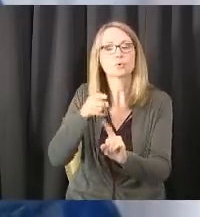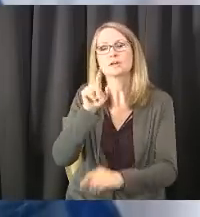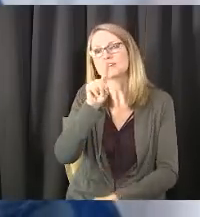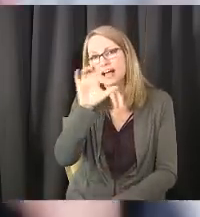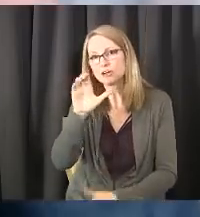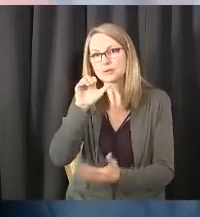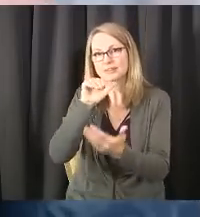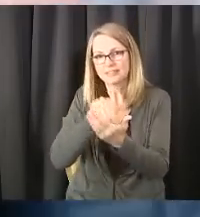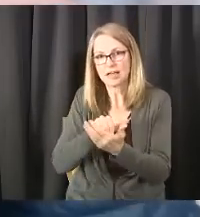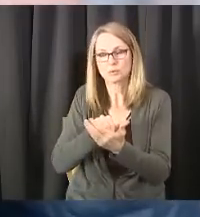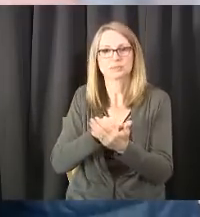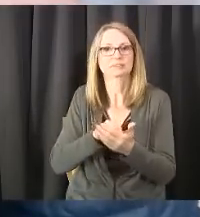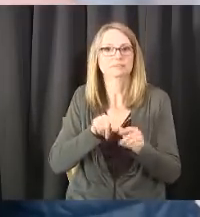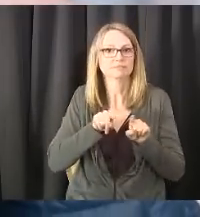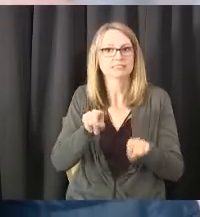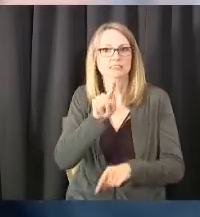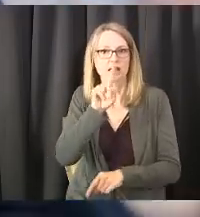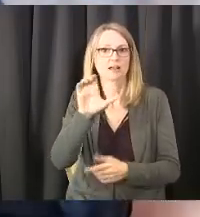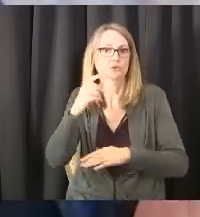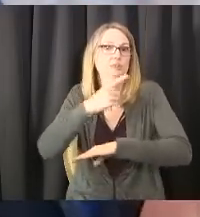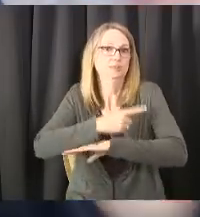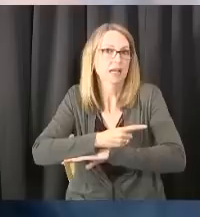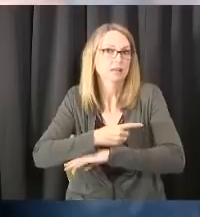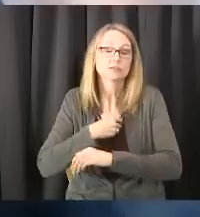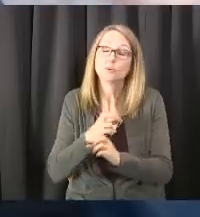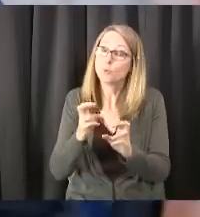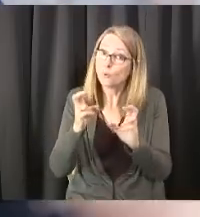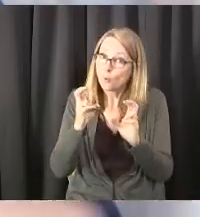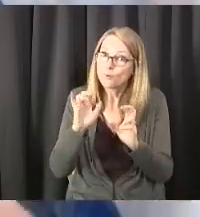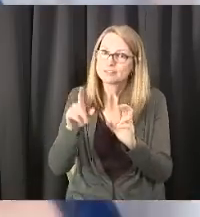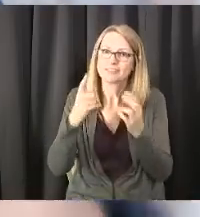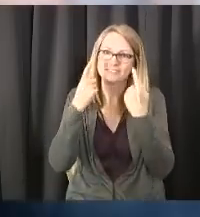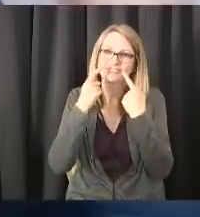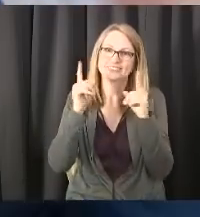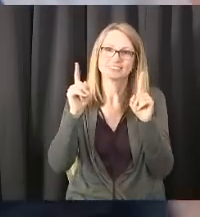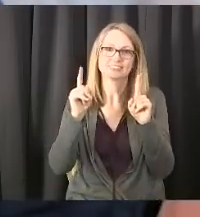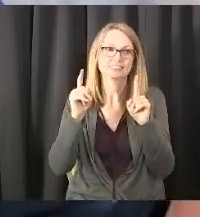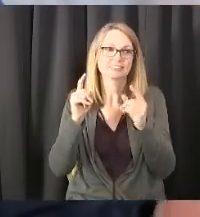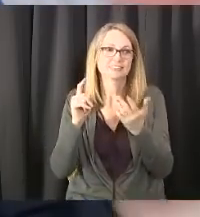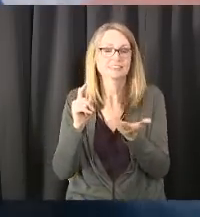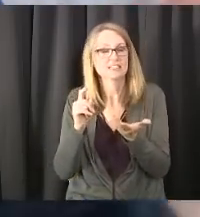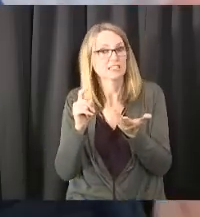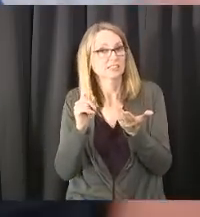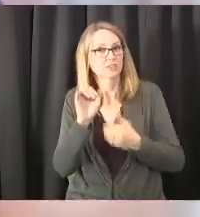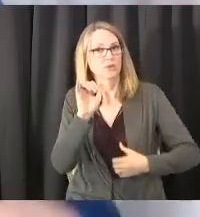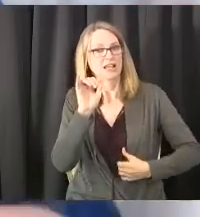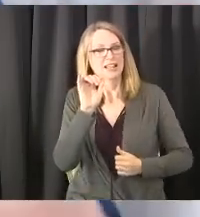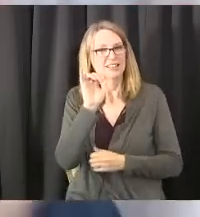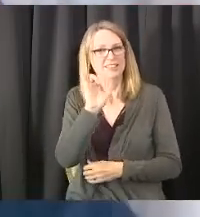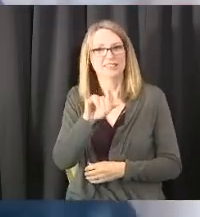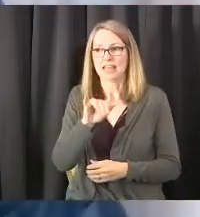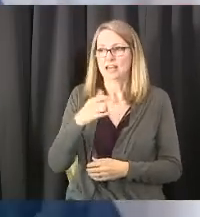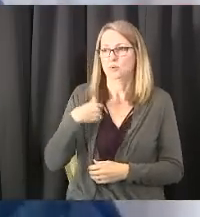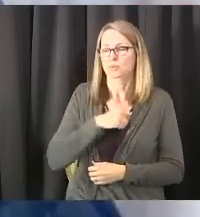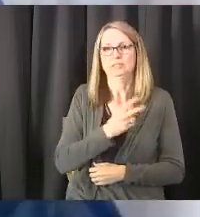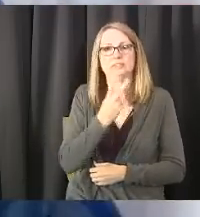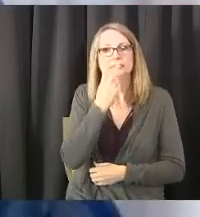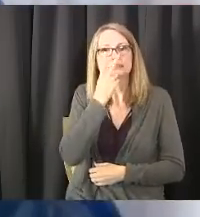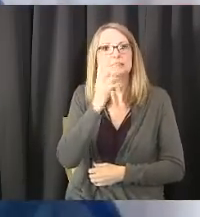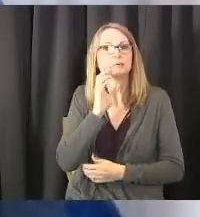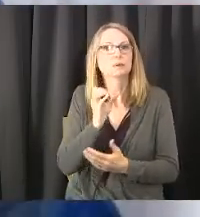possible. That would contemplate, the only way that we see that number being reached is additional approvals, namely Johnson & Johnson, which, by the way,